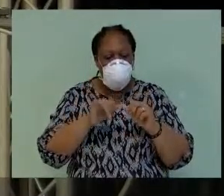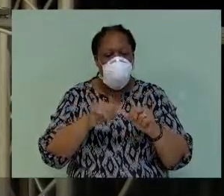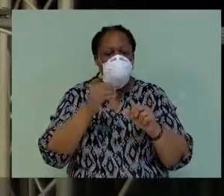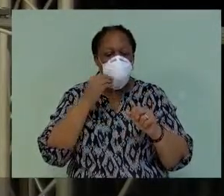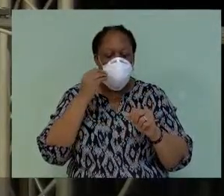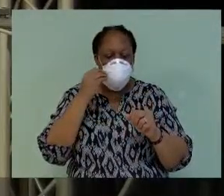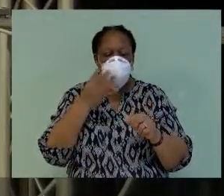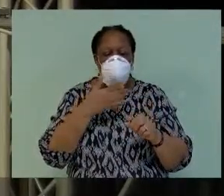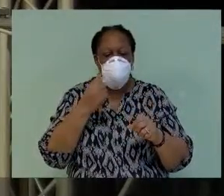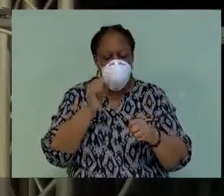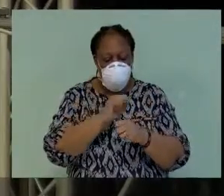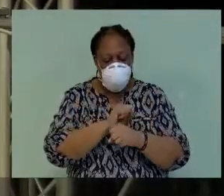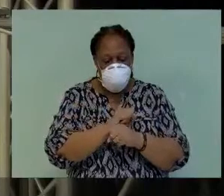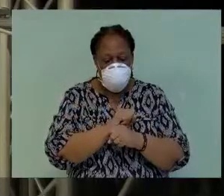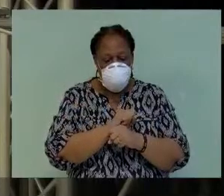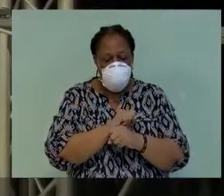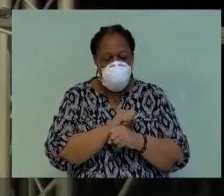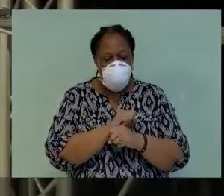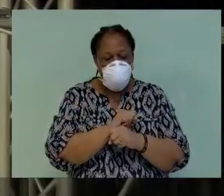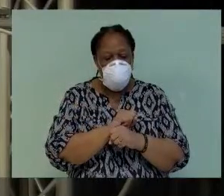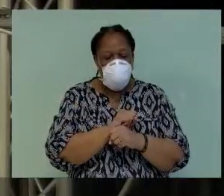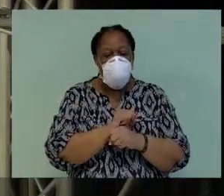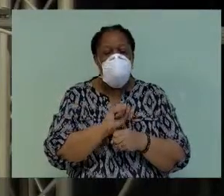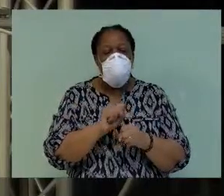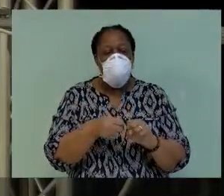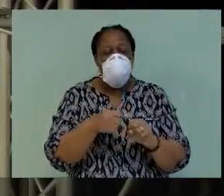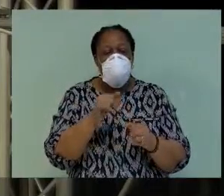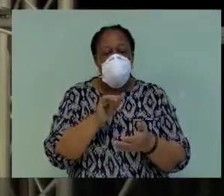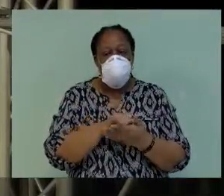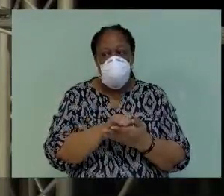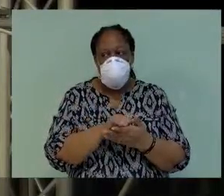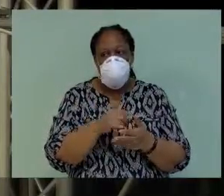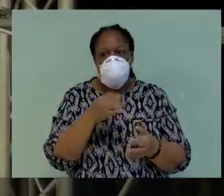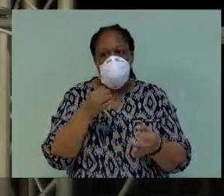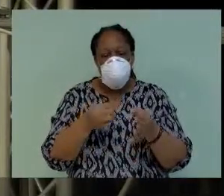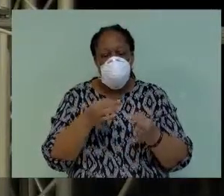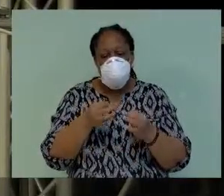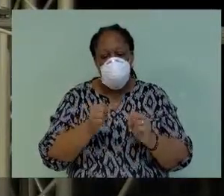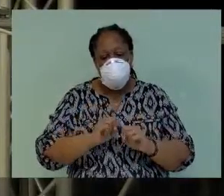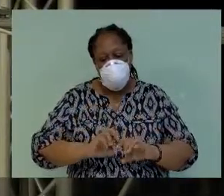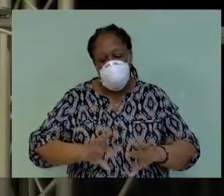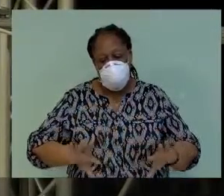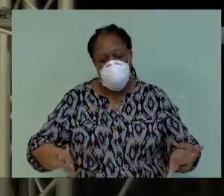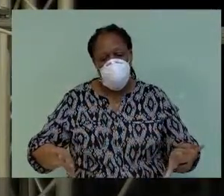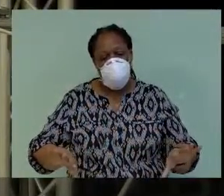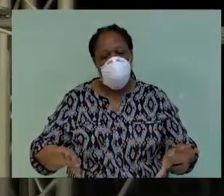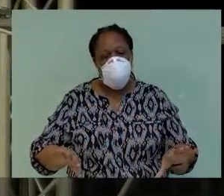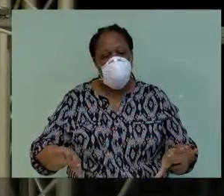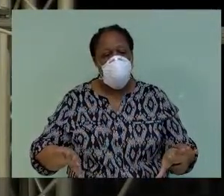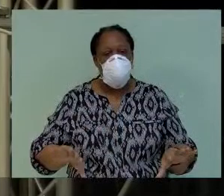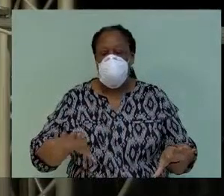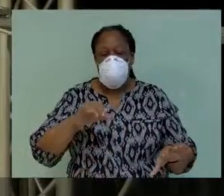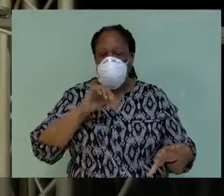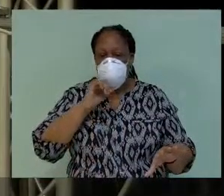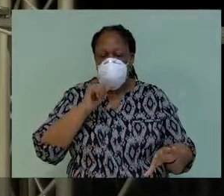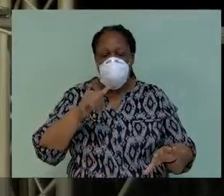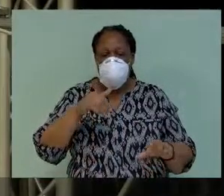home, so that if there is an incidence of the spread or transmission of COVID, they may not